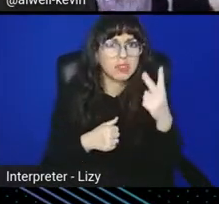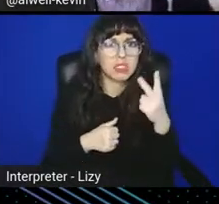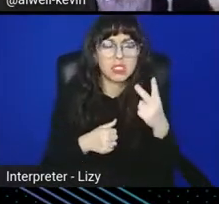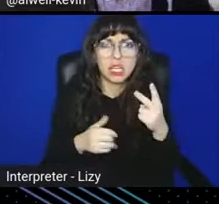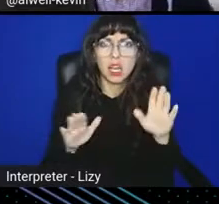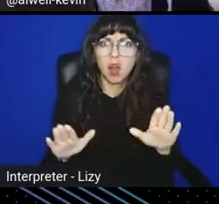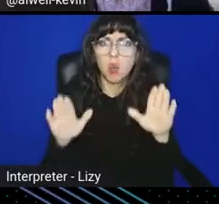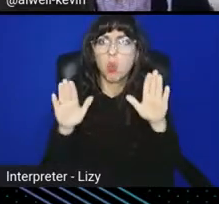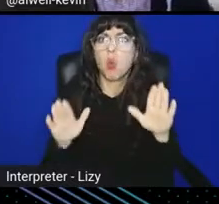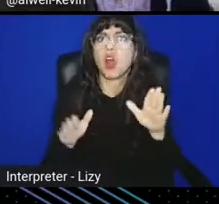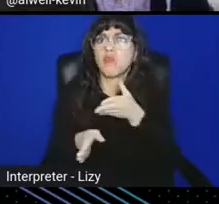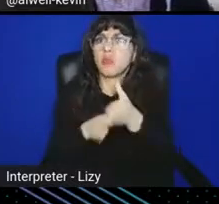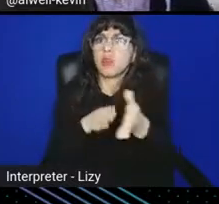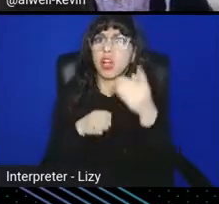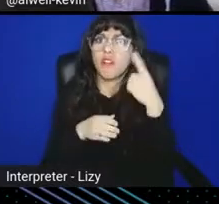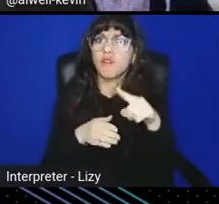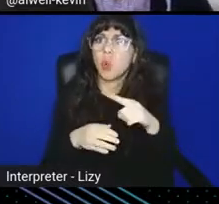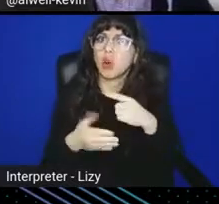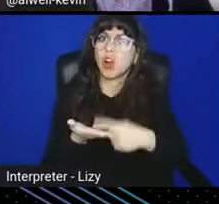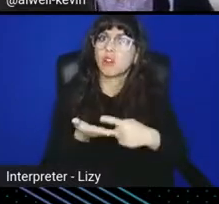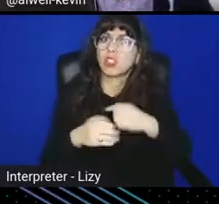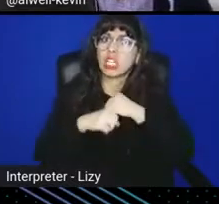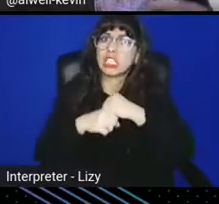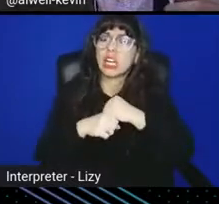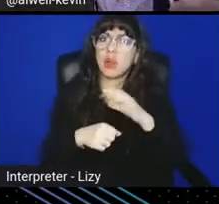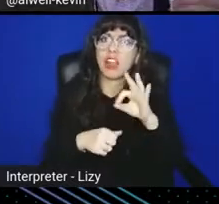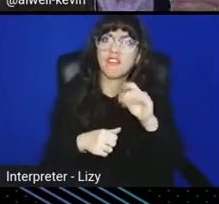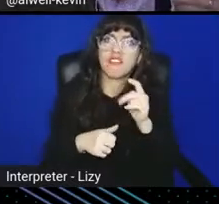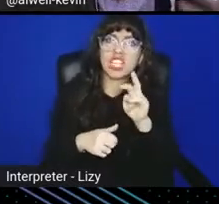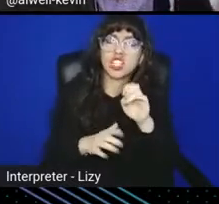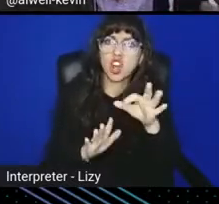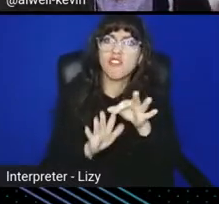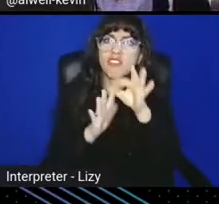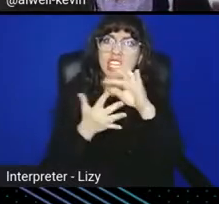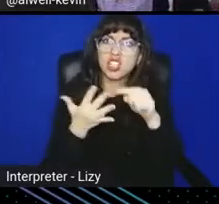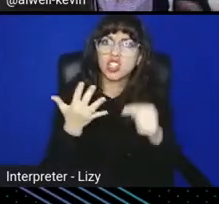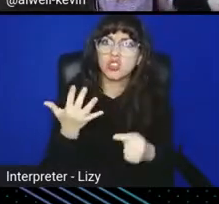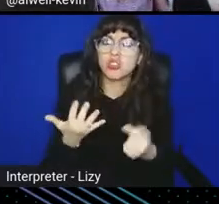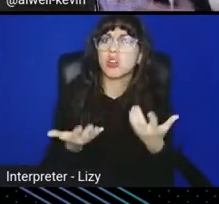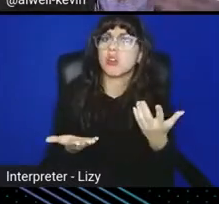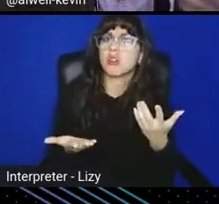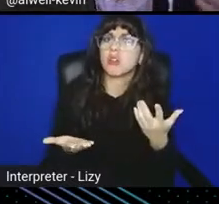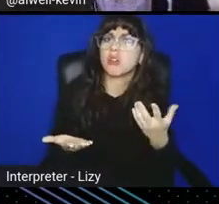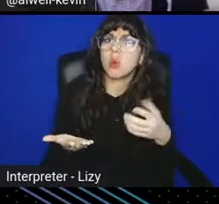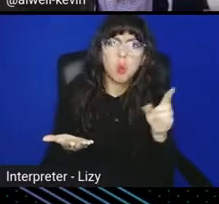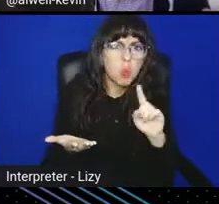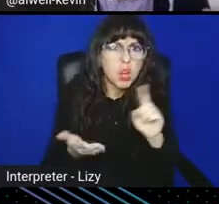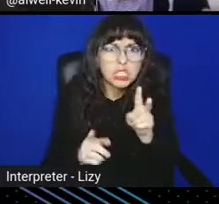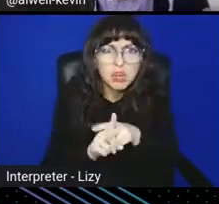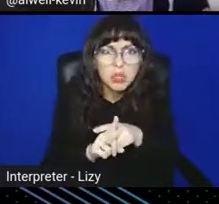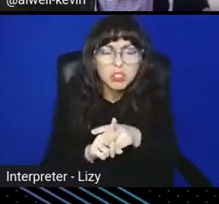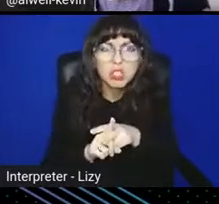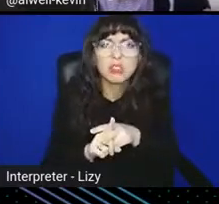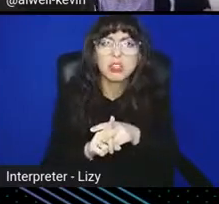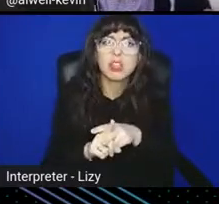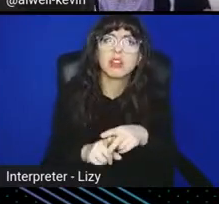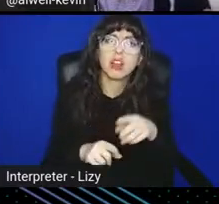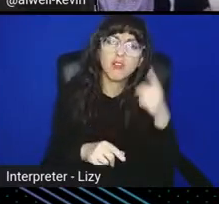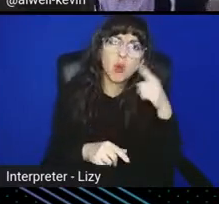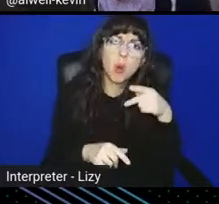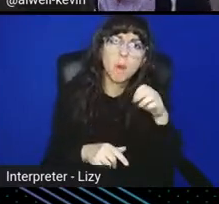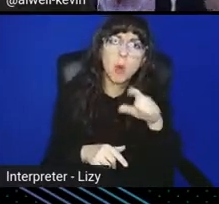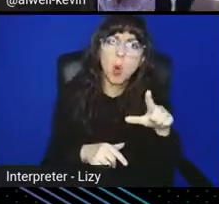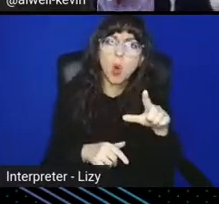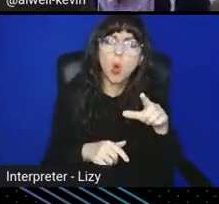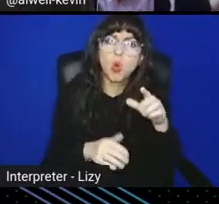conversation about the security of a feature you're shipping is, you know, where you're kind of talking about that implementation in the pull request workflow. Right.